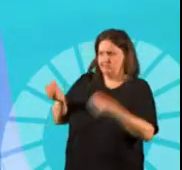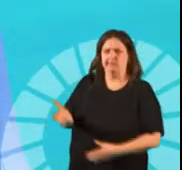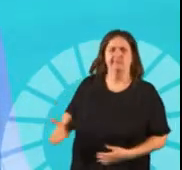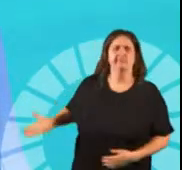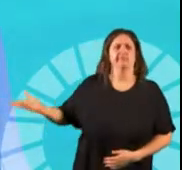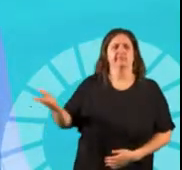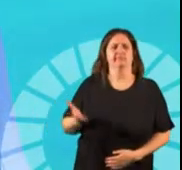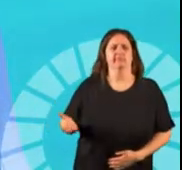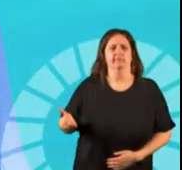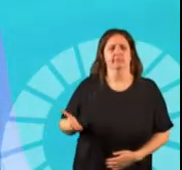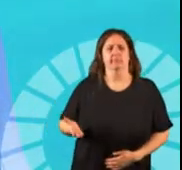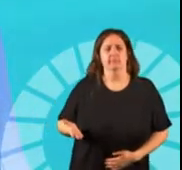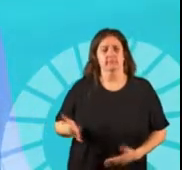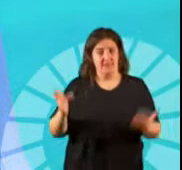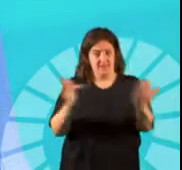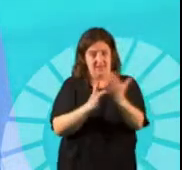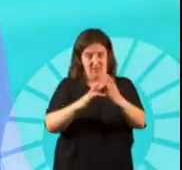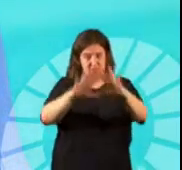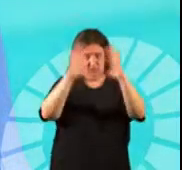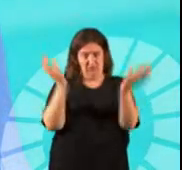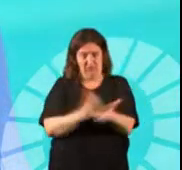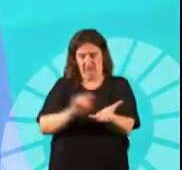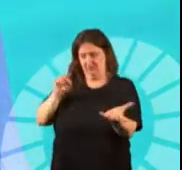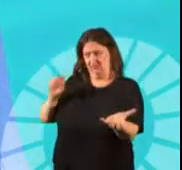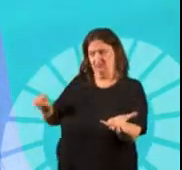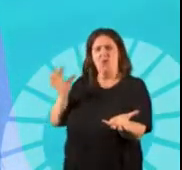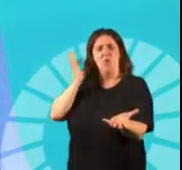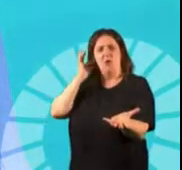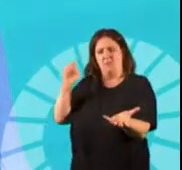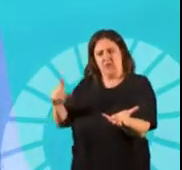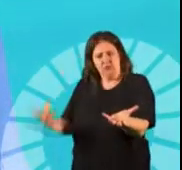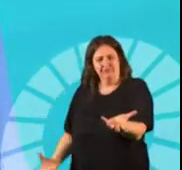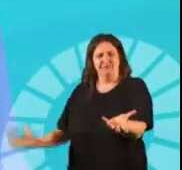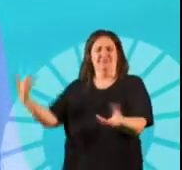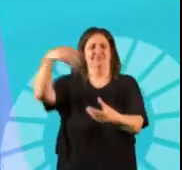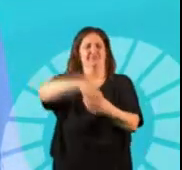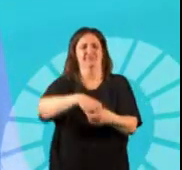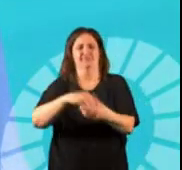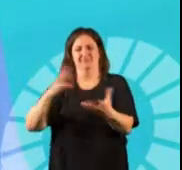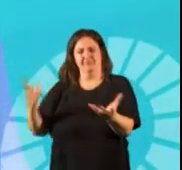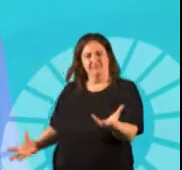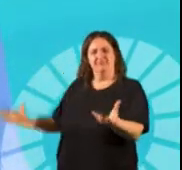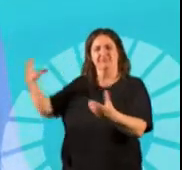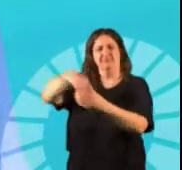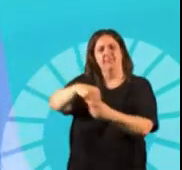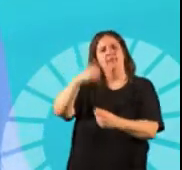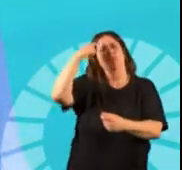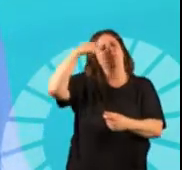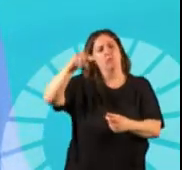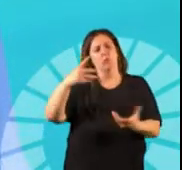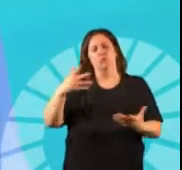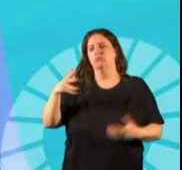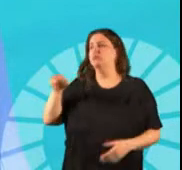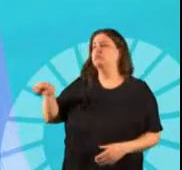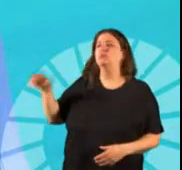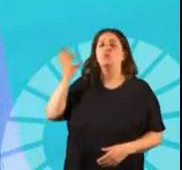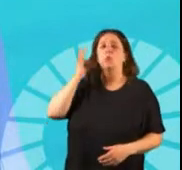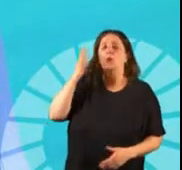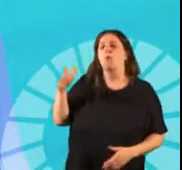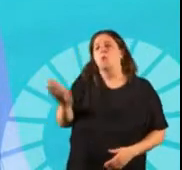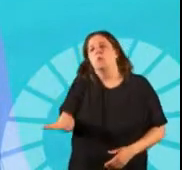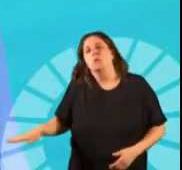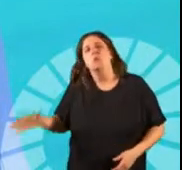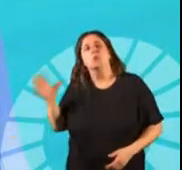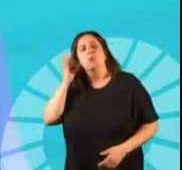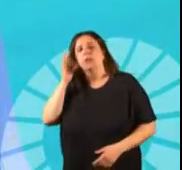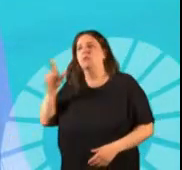disabilities. Education is at the center of our attention. Companies from startups to